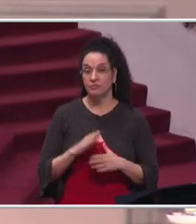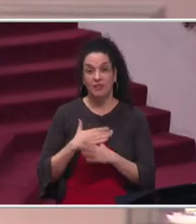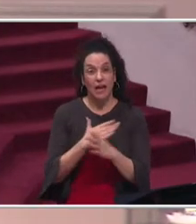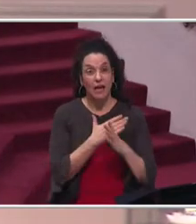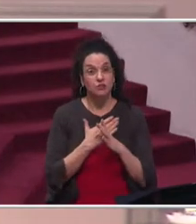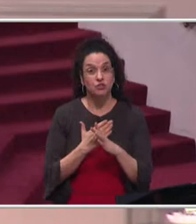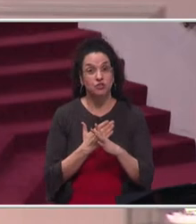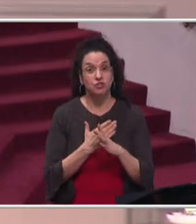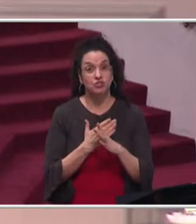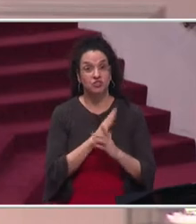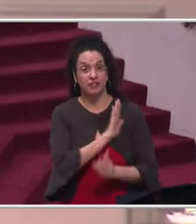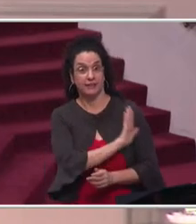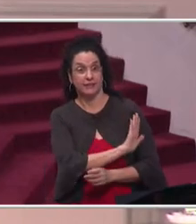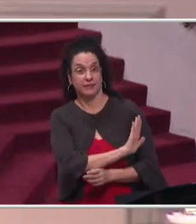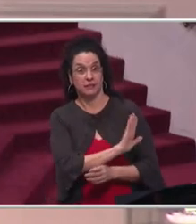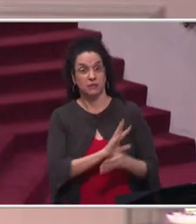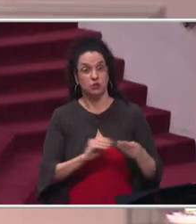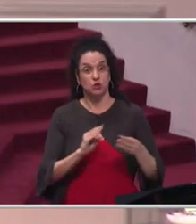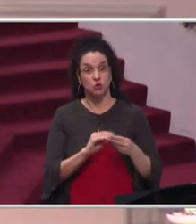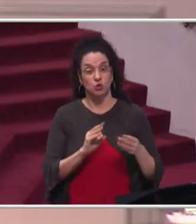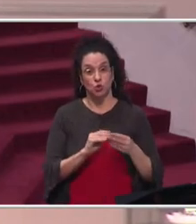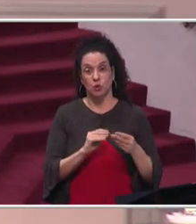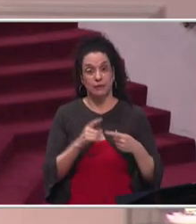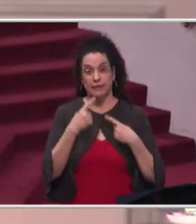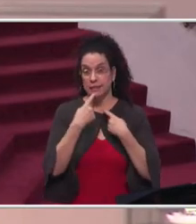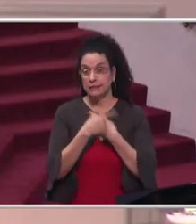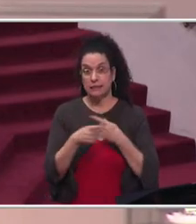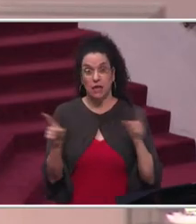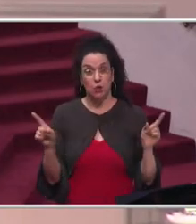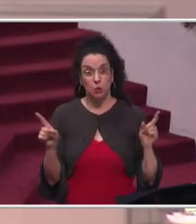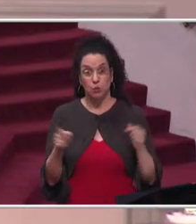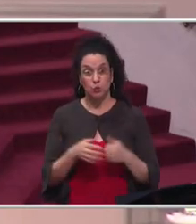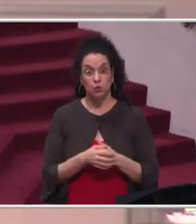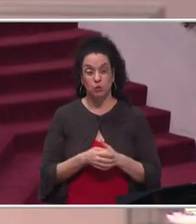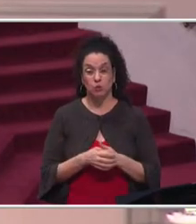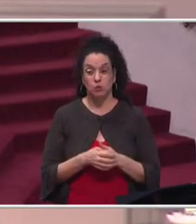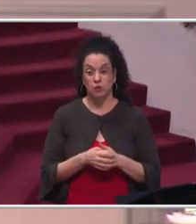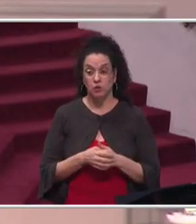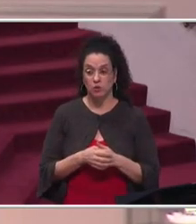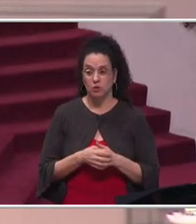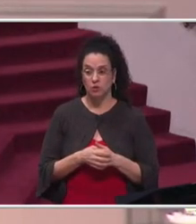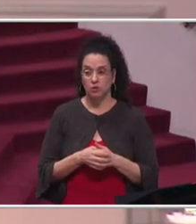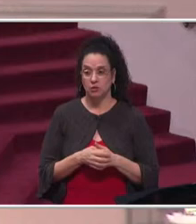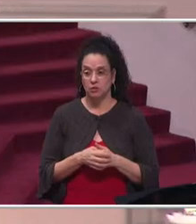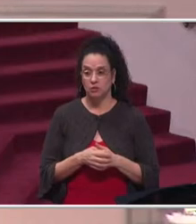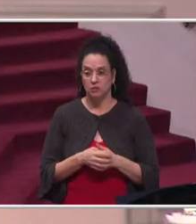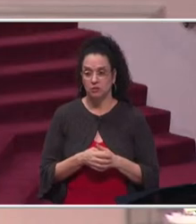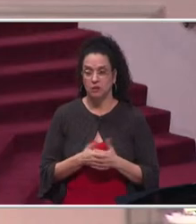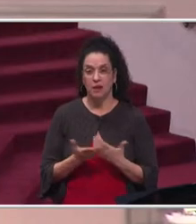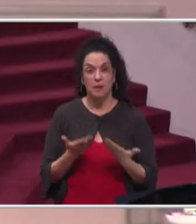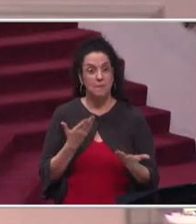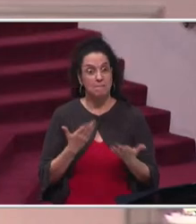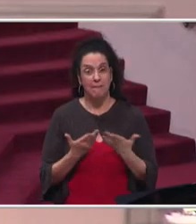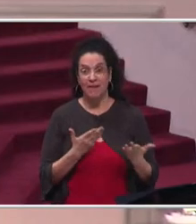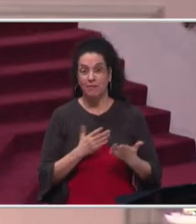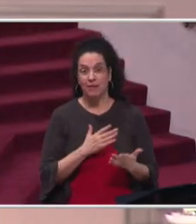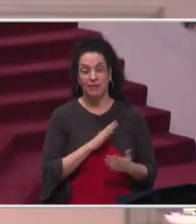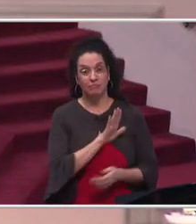story to say to you that perhaps there are some regrets in his